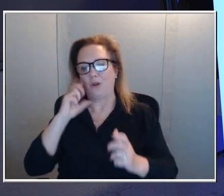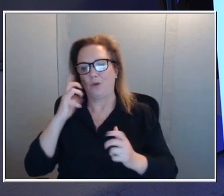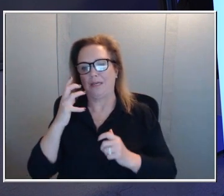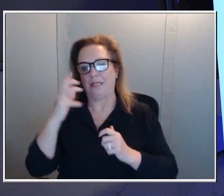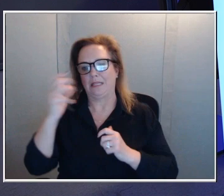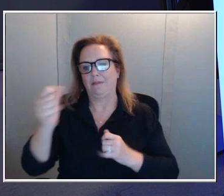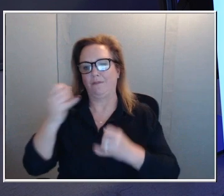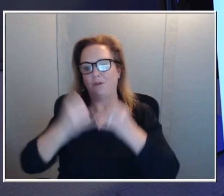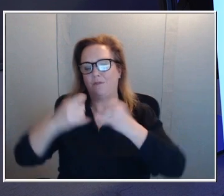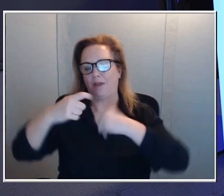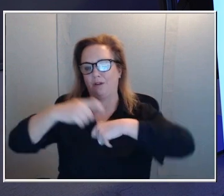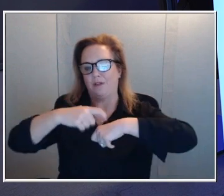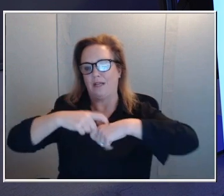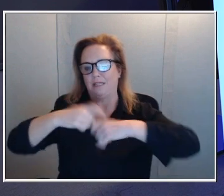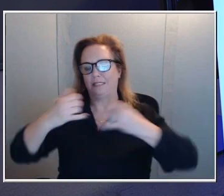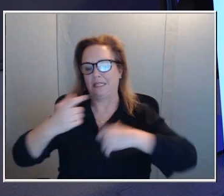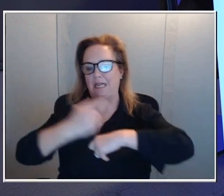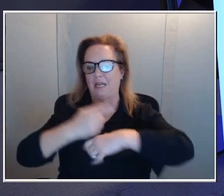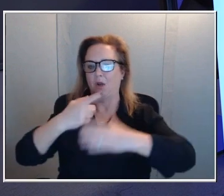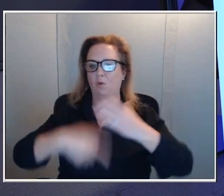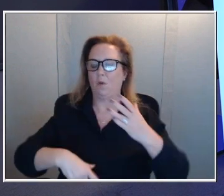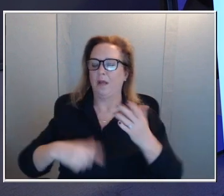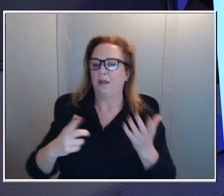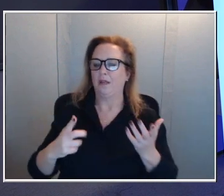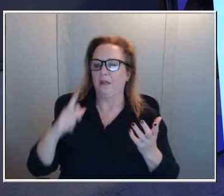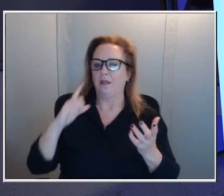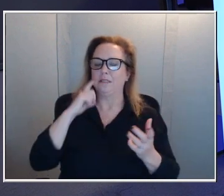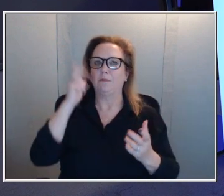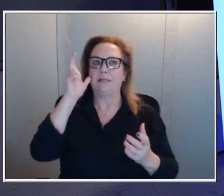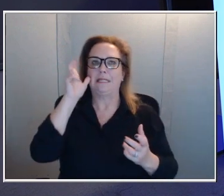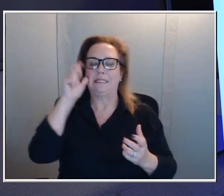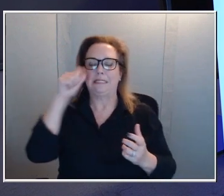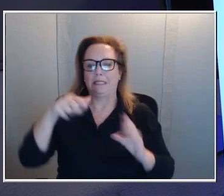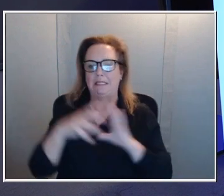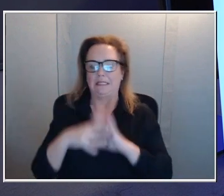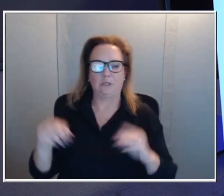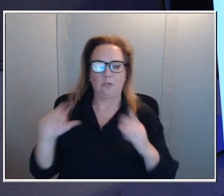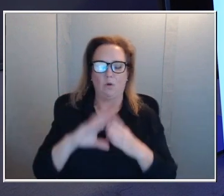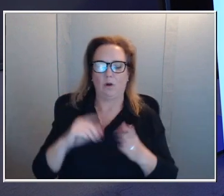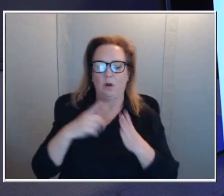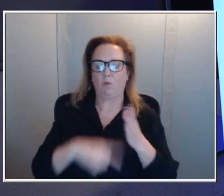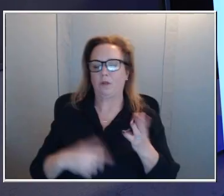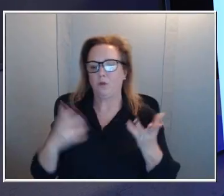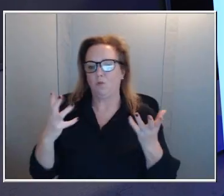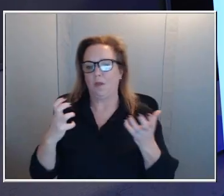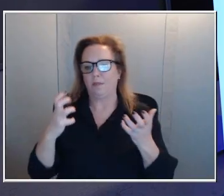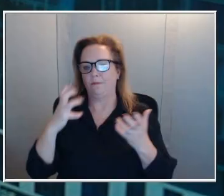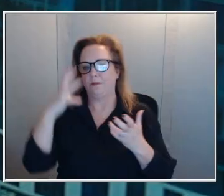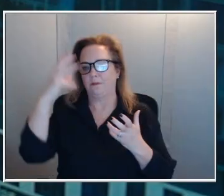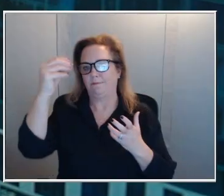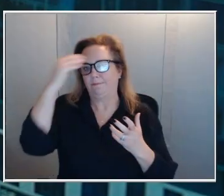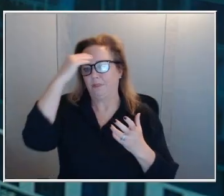final thought today, and just what is the takeaway for somebody listening to this story? What do you want them to go out in the world and know?